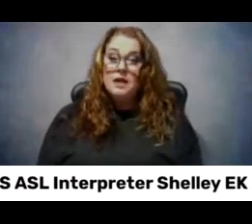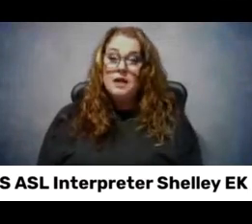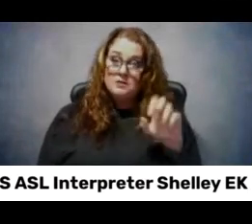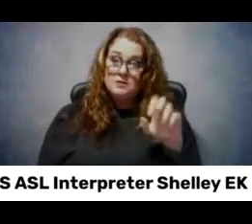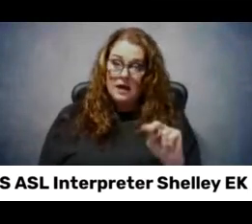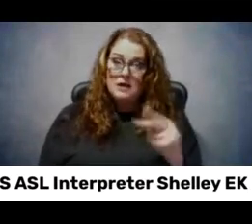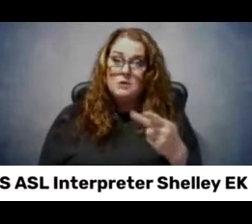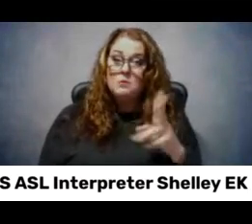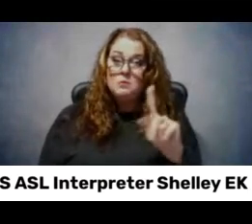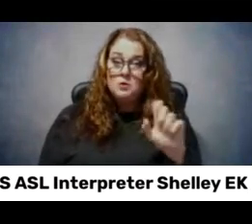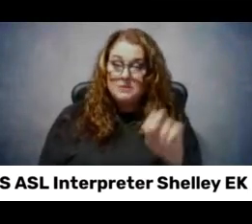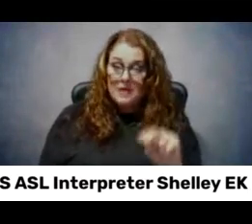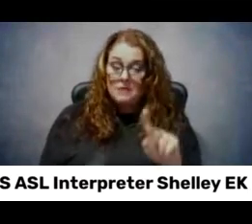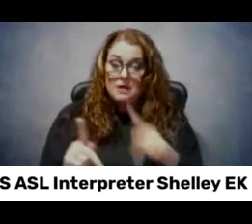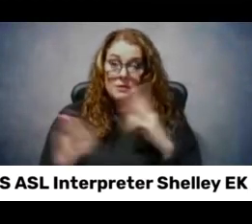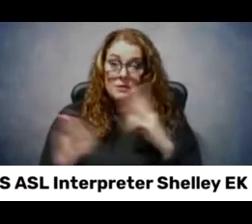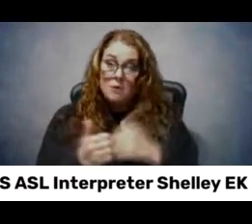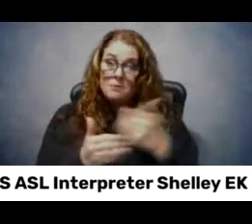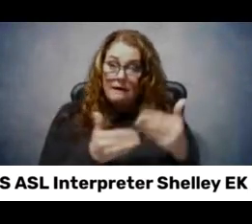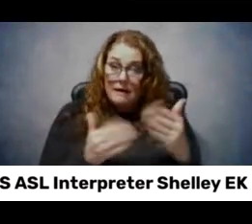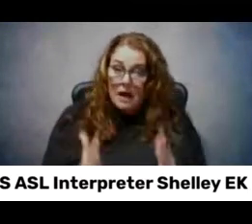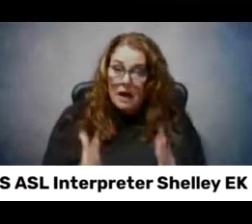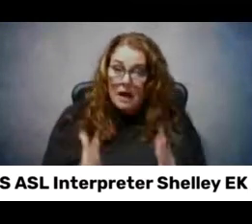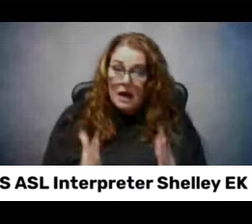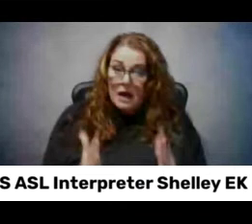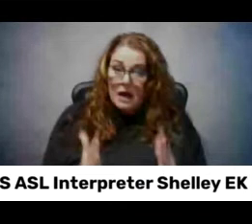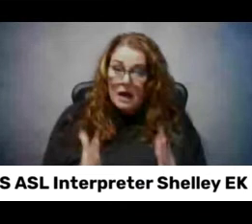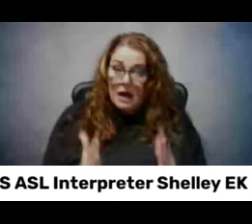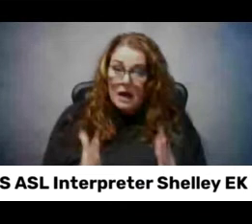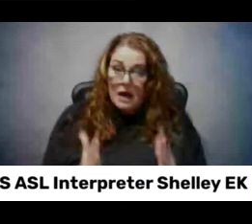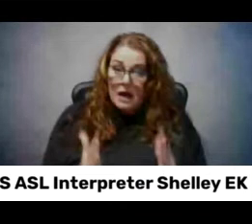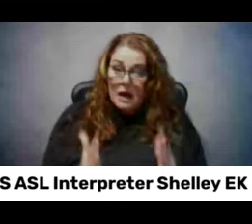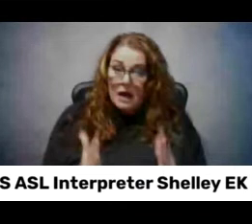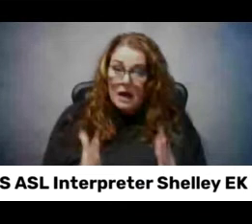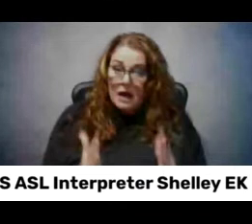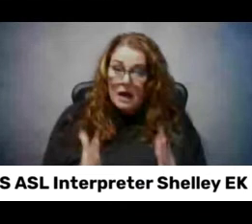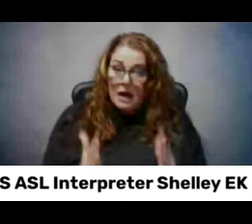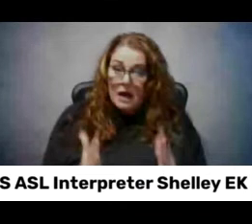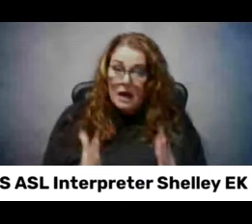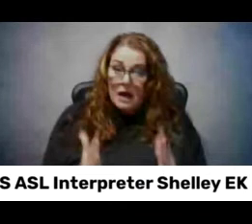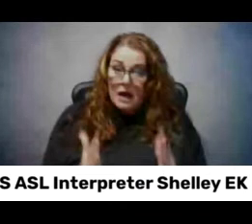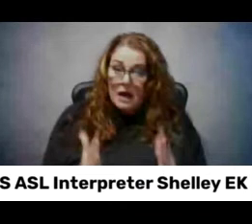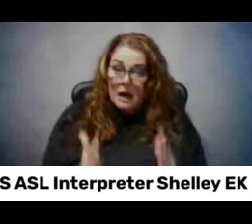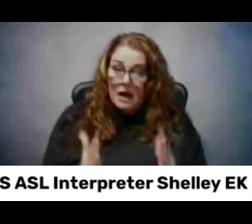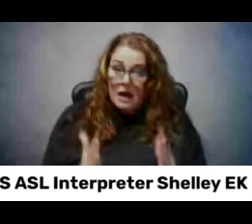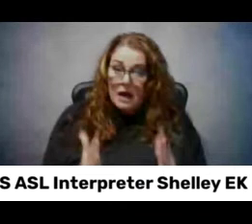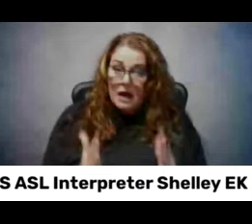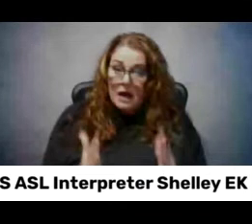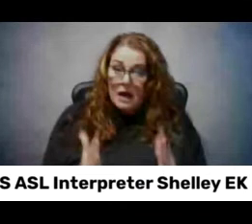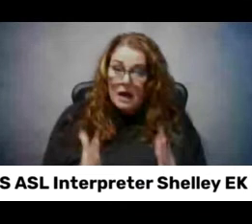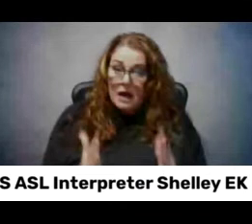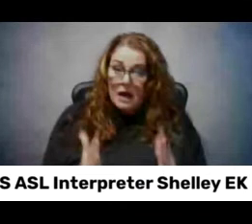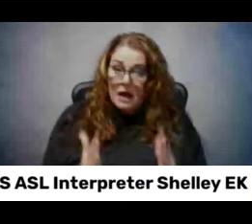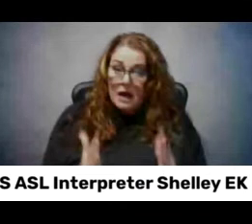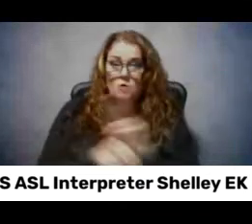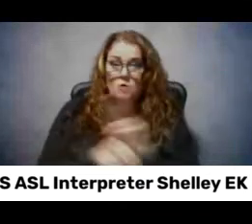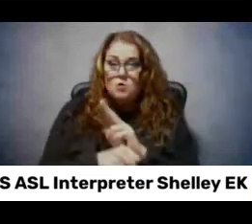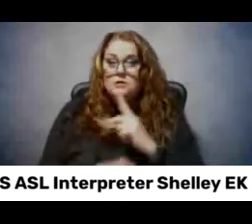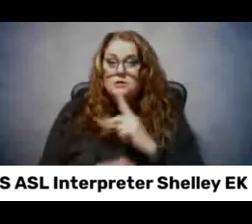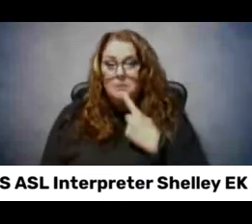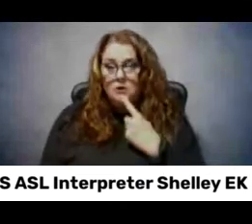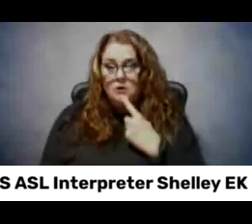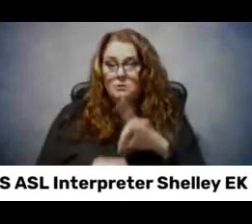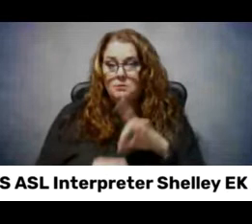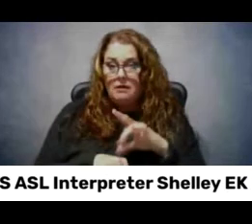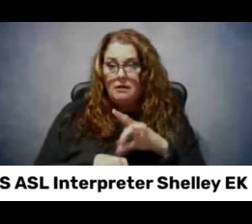and also here, there are my neighbors, and also an old man, a Bhutanese man who has high blood pressure. There are a lot of people who use bitter melon. Some